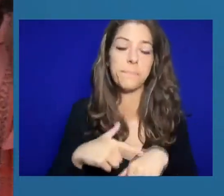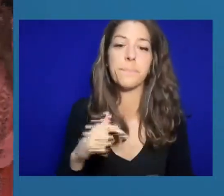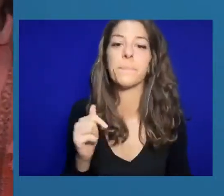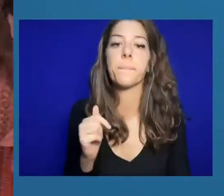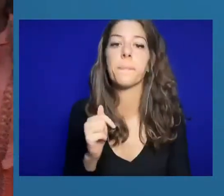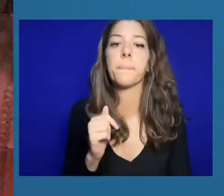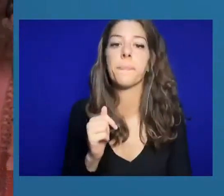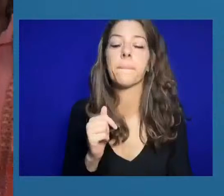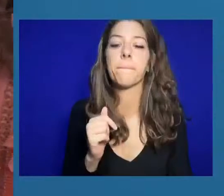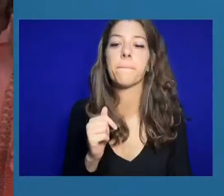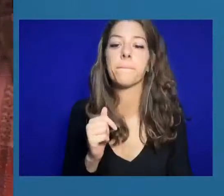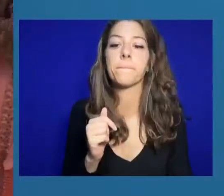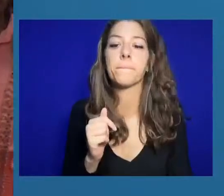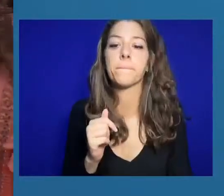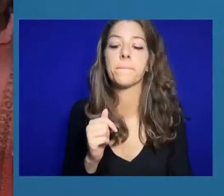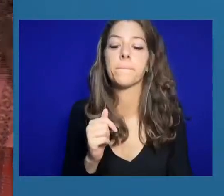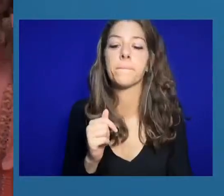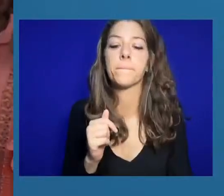But to think,